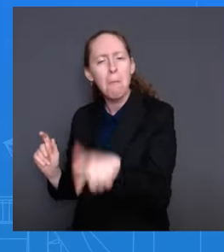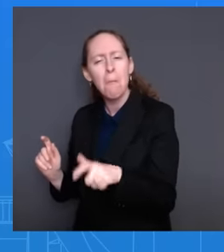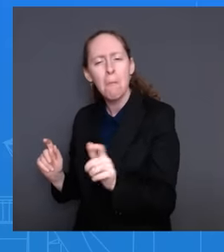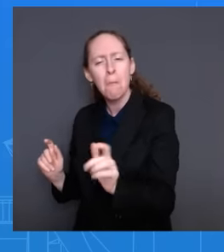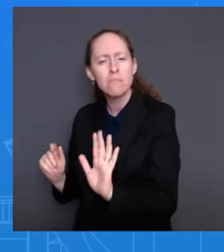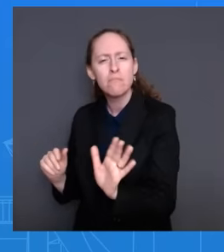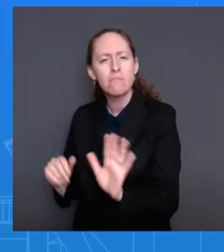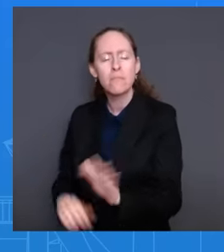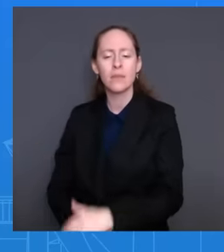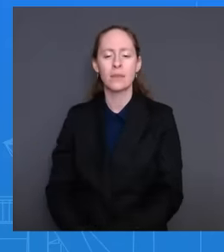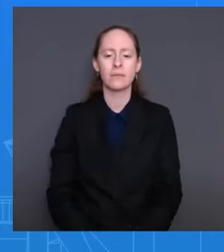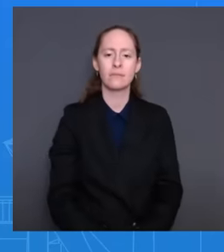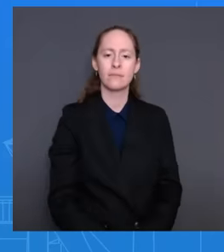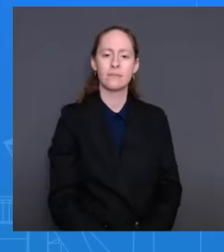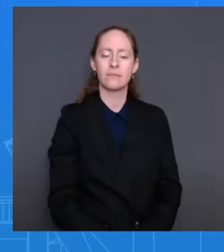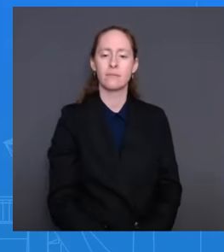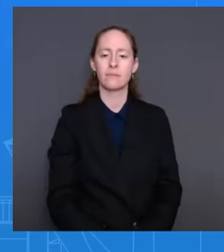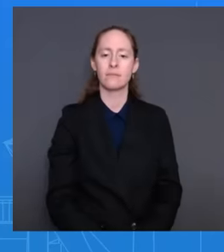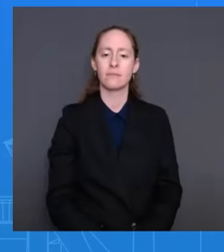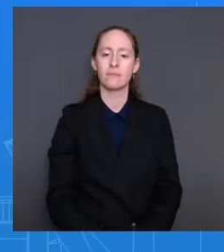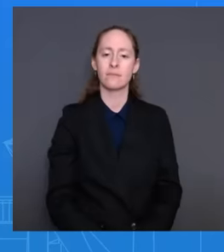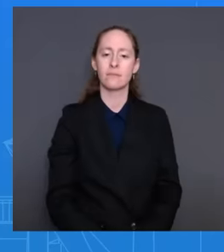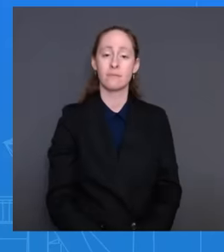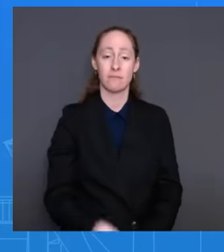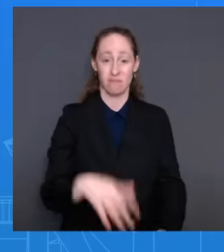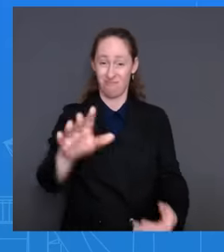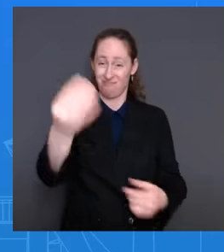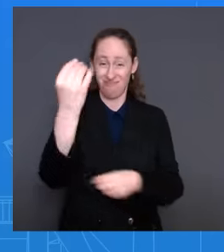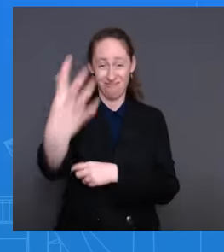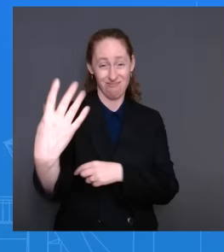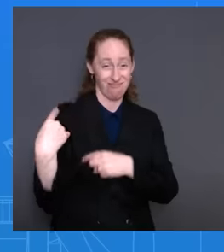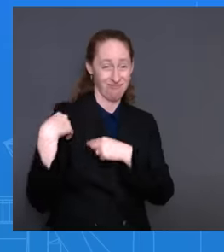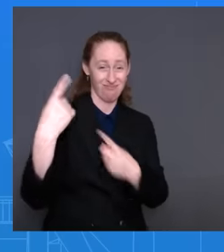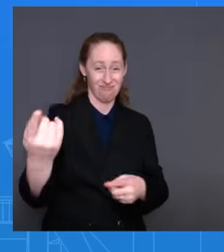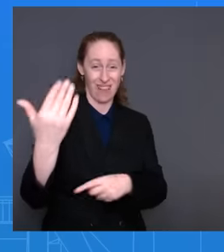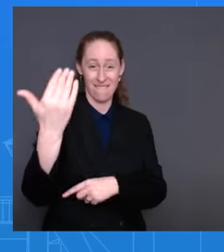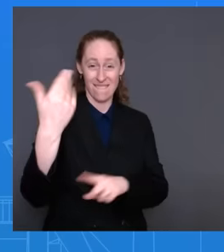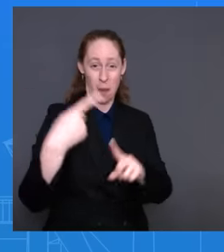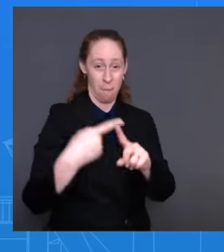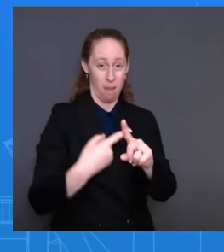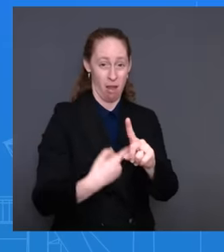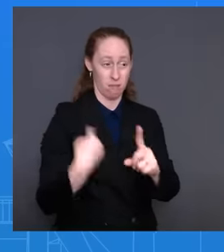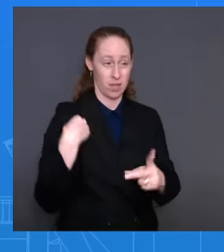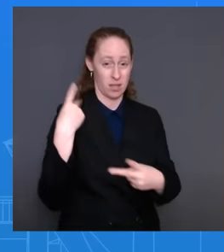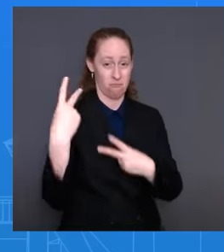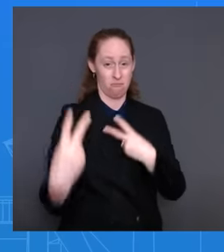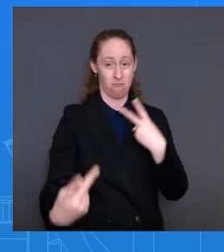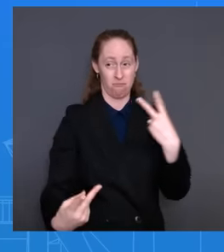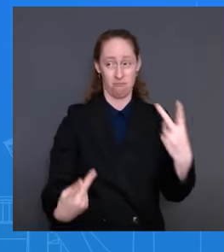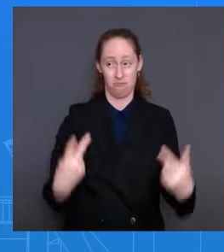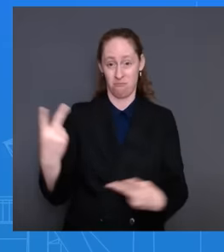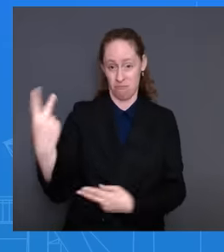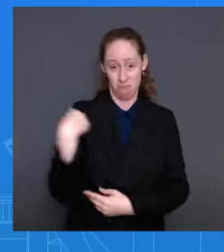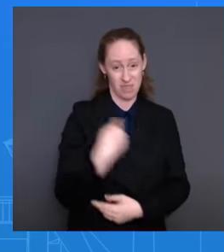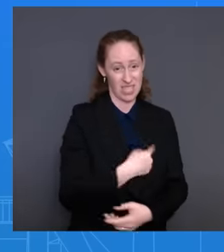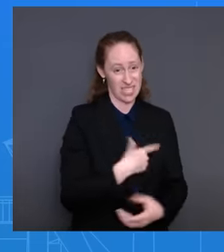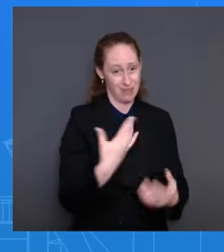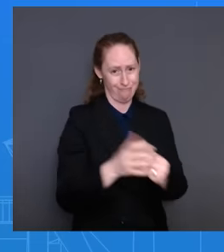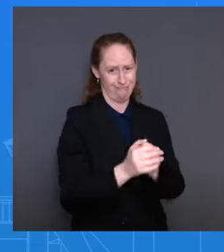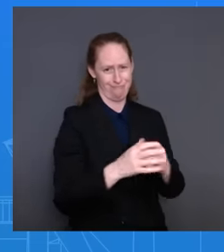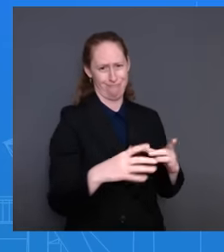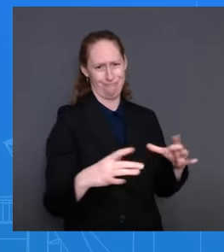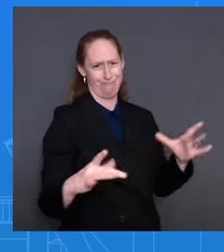months, the strength of this recovery that we have had in the United States has not only helped millions of